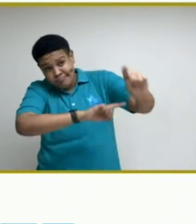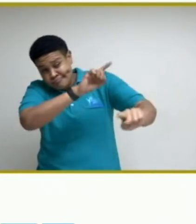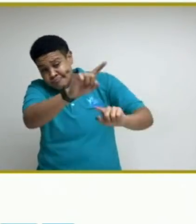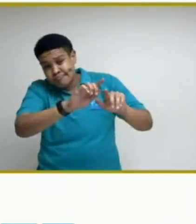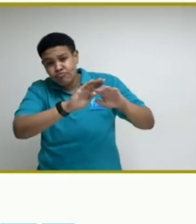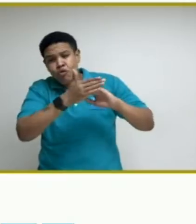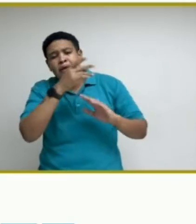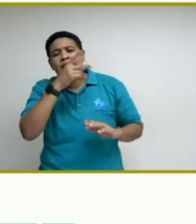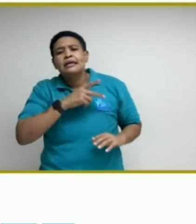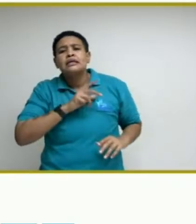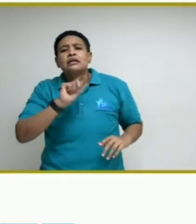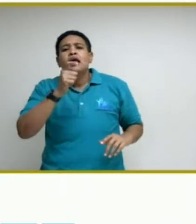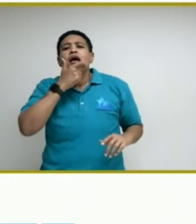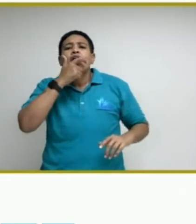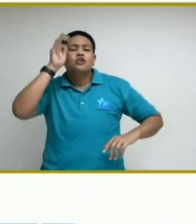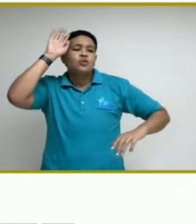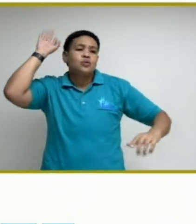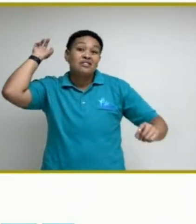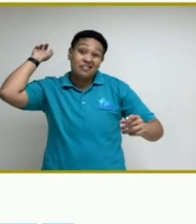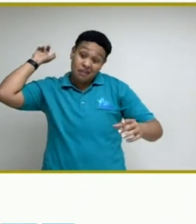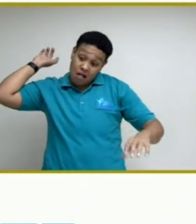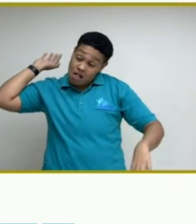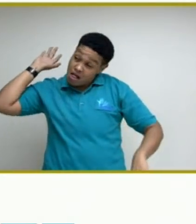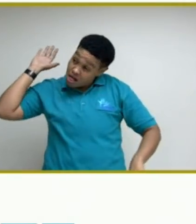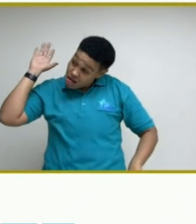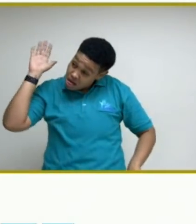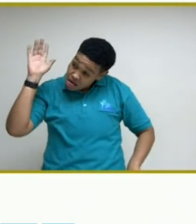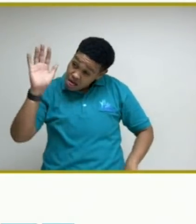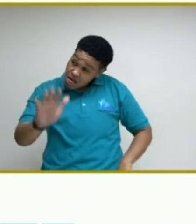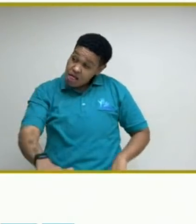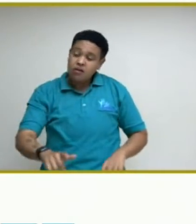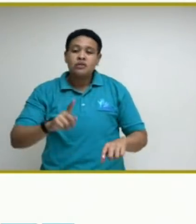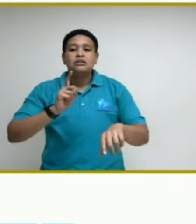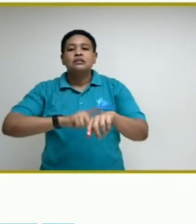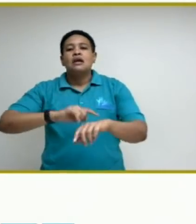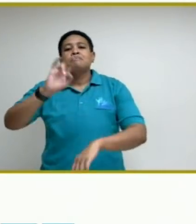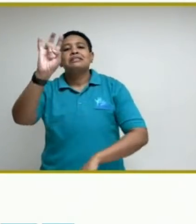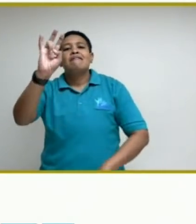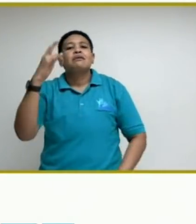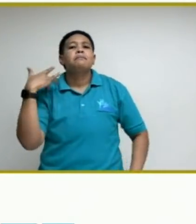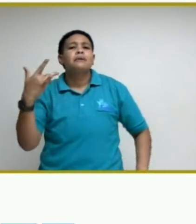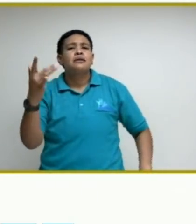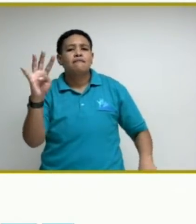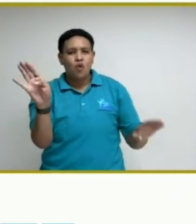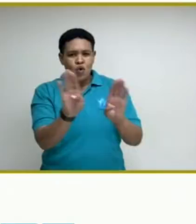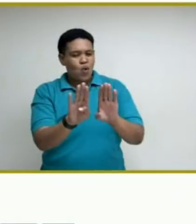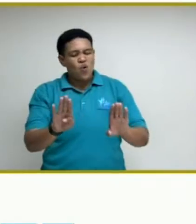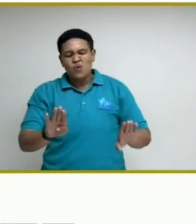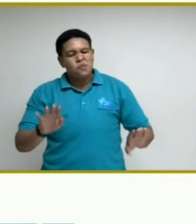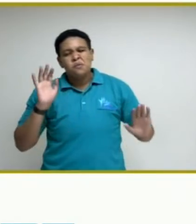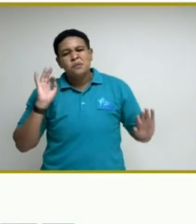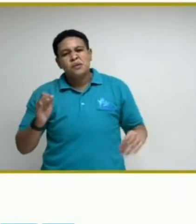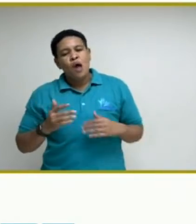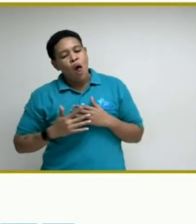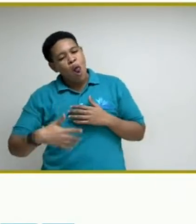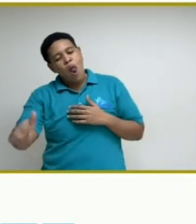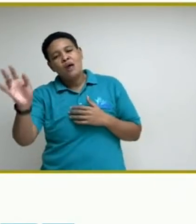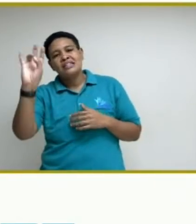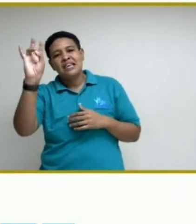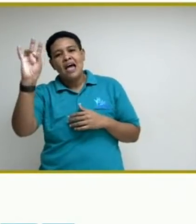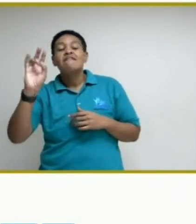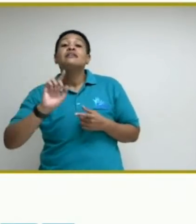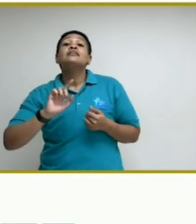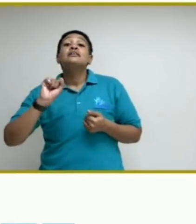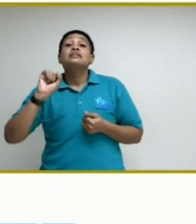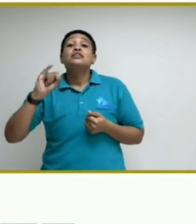St. Andrew, we will go on until 7 p.m. These sites would normally close at 4. So it's St. Joseph's Hospital, Good